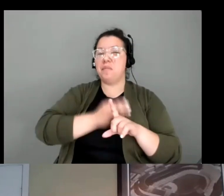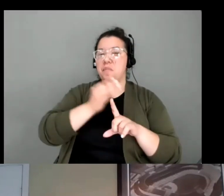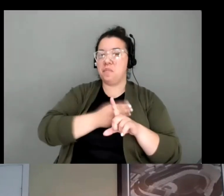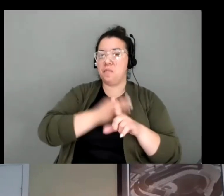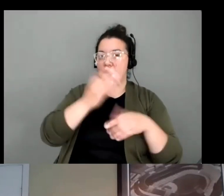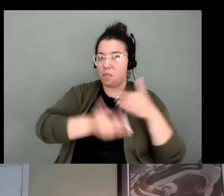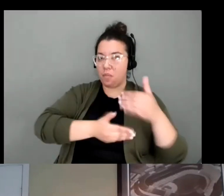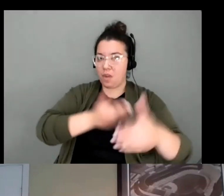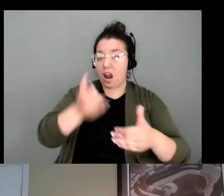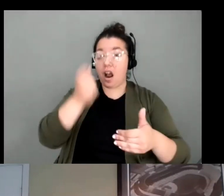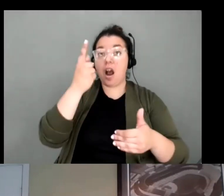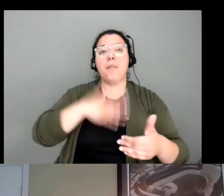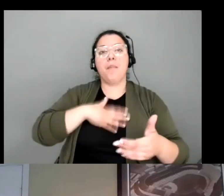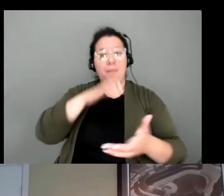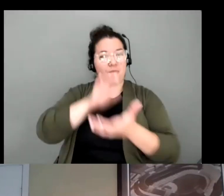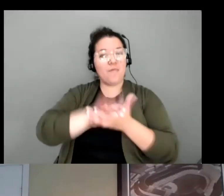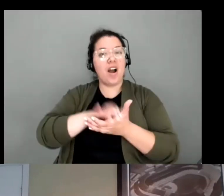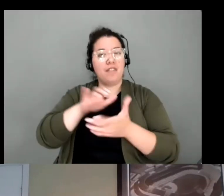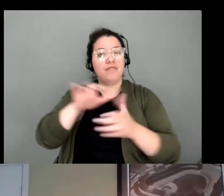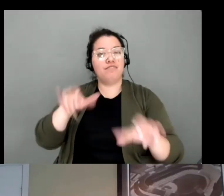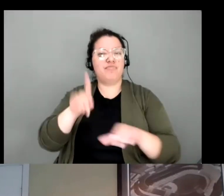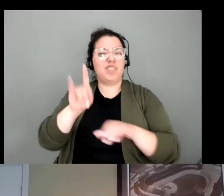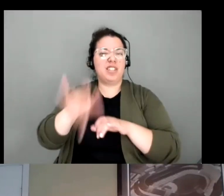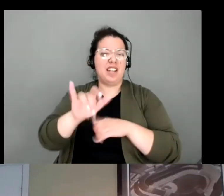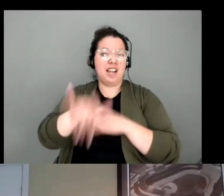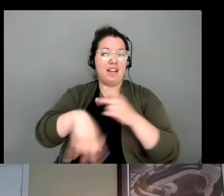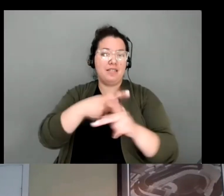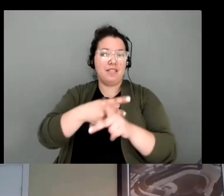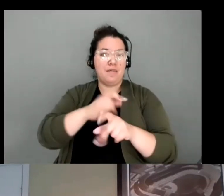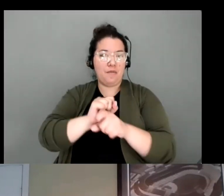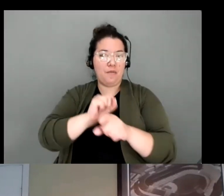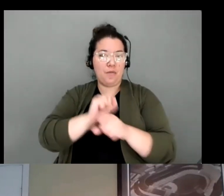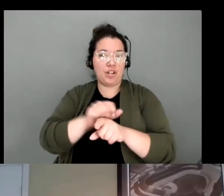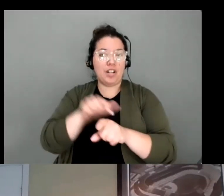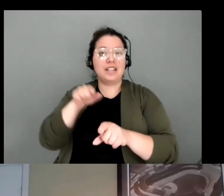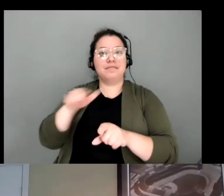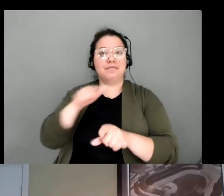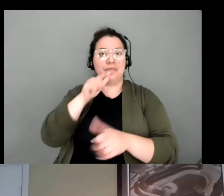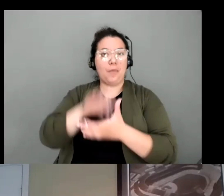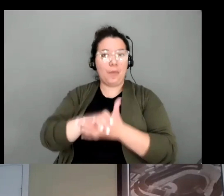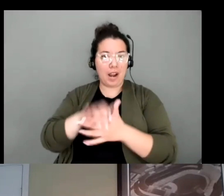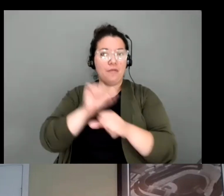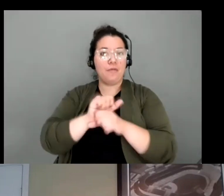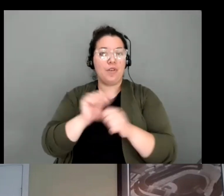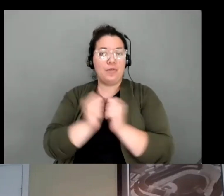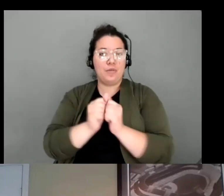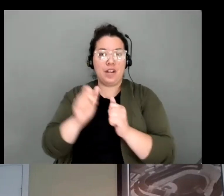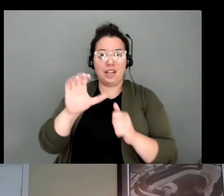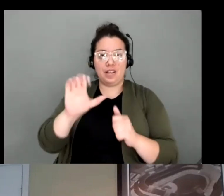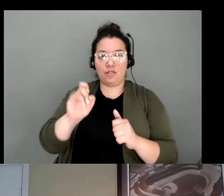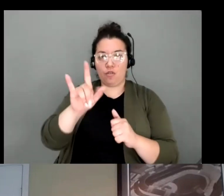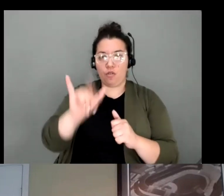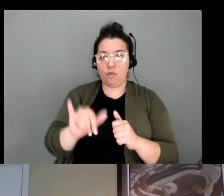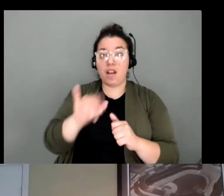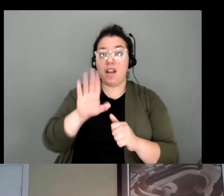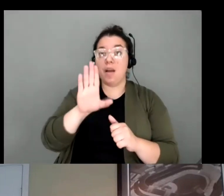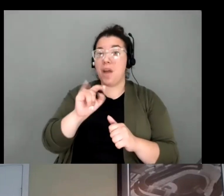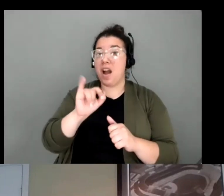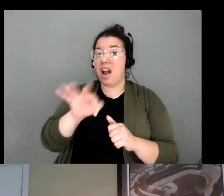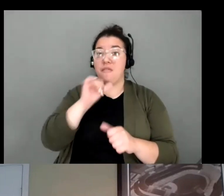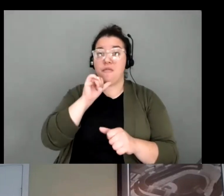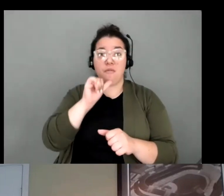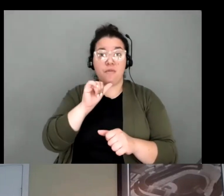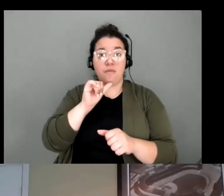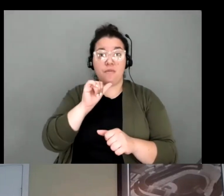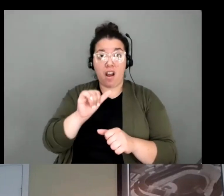wife works in the business and is a colleague of Colby's. So I hear it all the time. But prior to that, I probably wouldn't know nearly